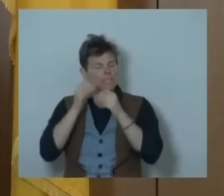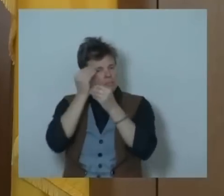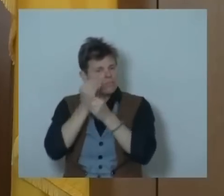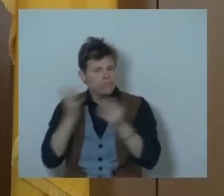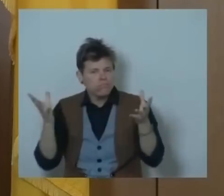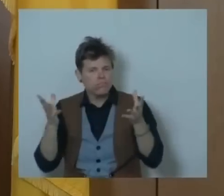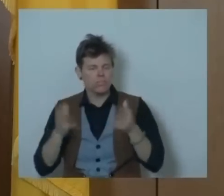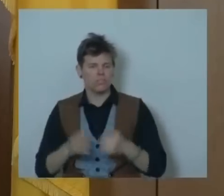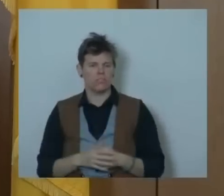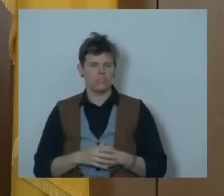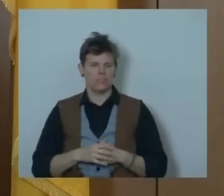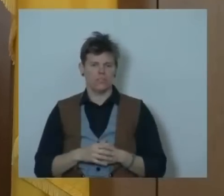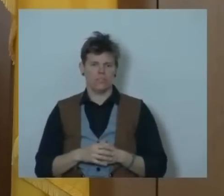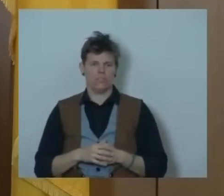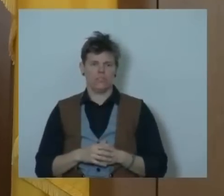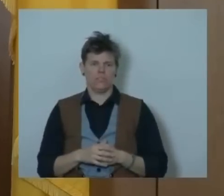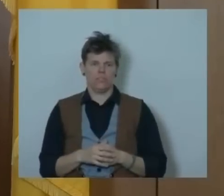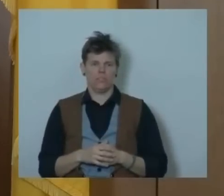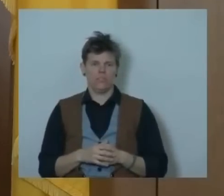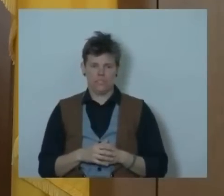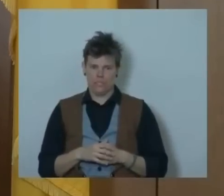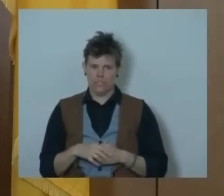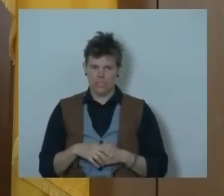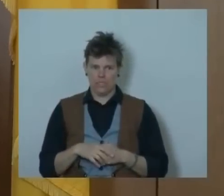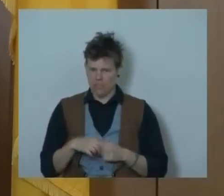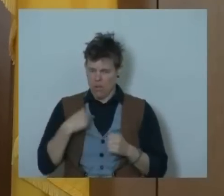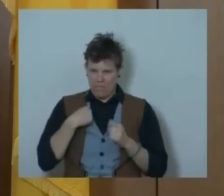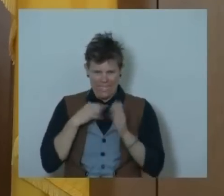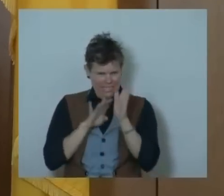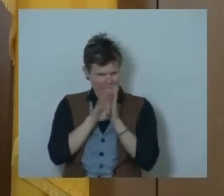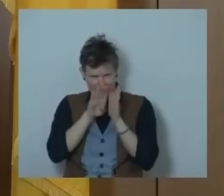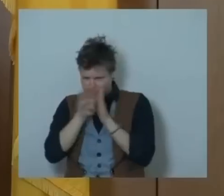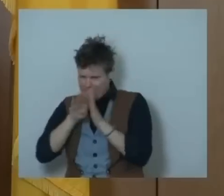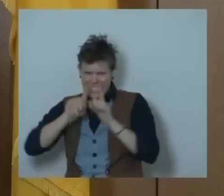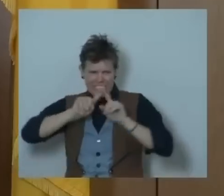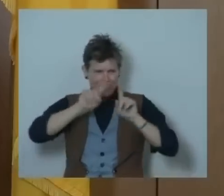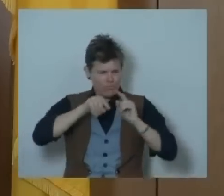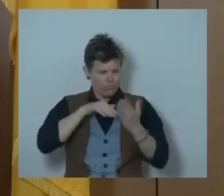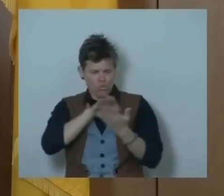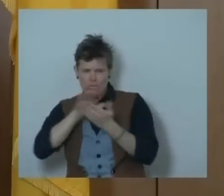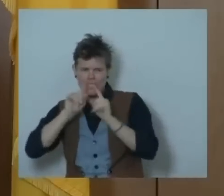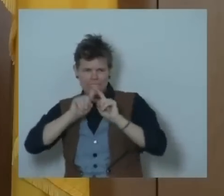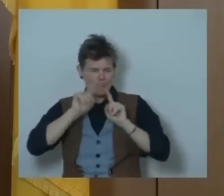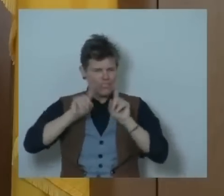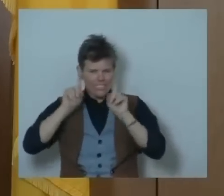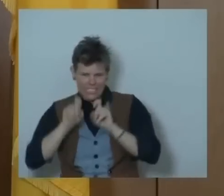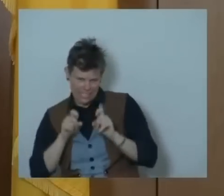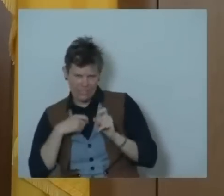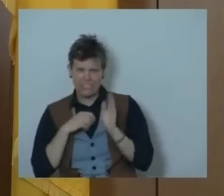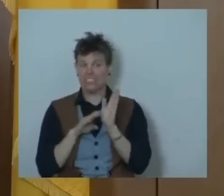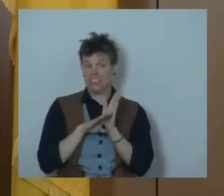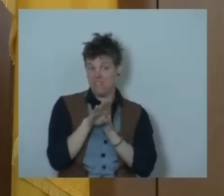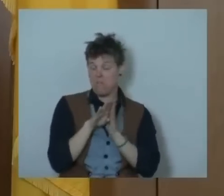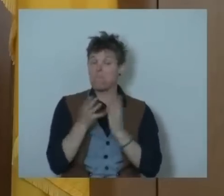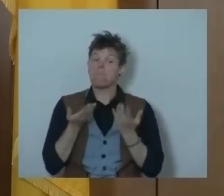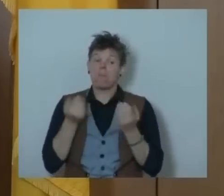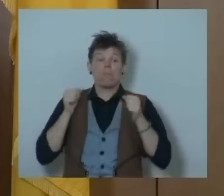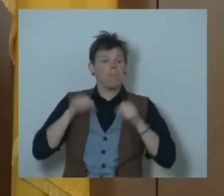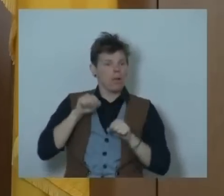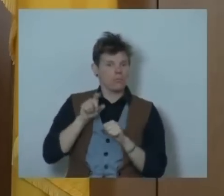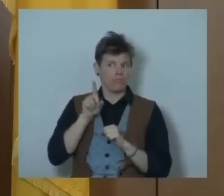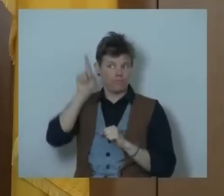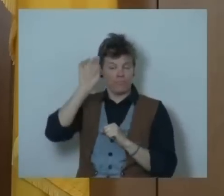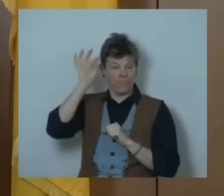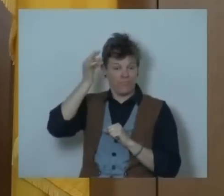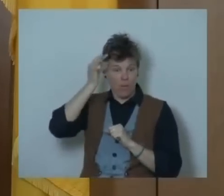in combating testing, I do think that it's laudable that the federal government is now,